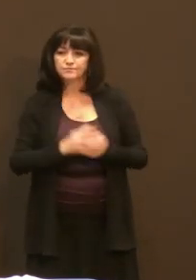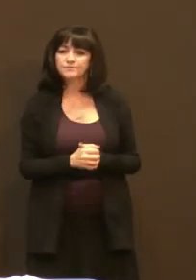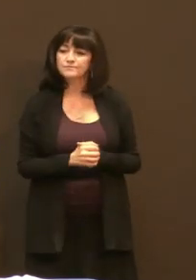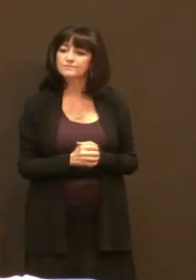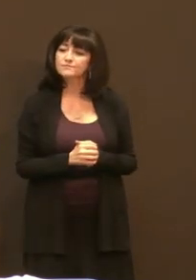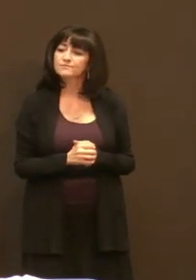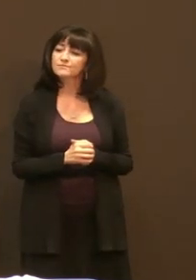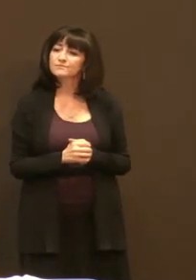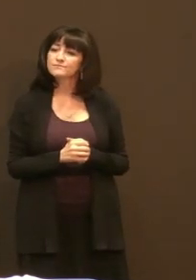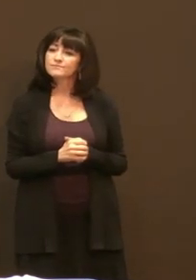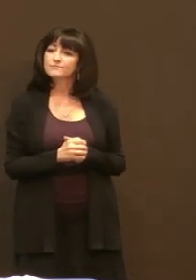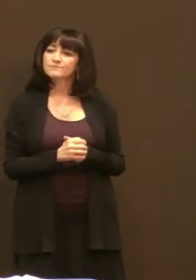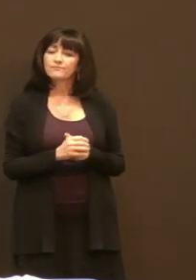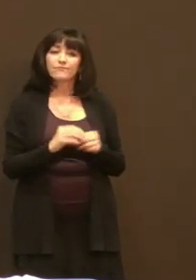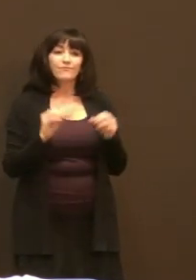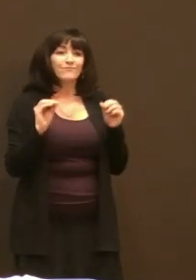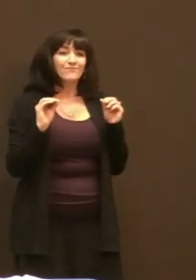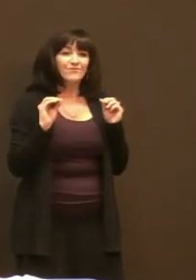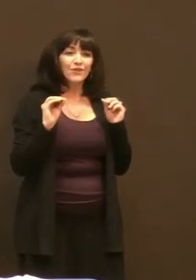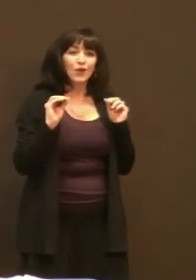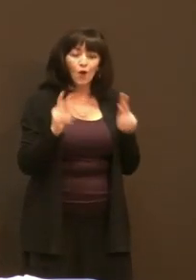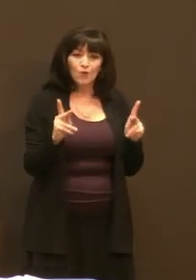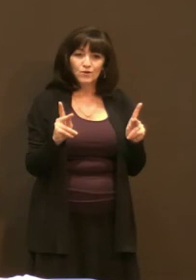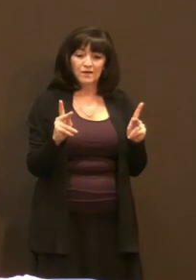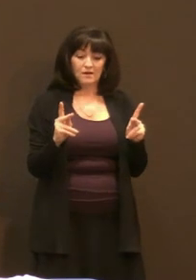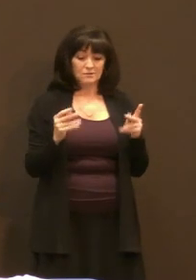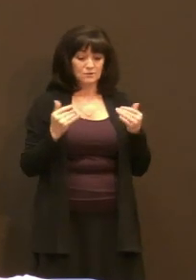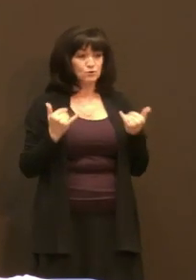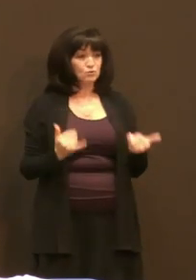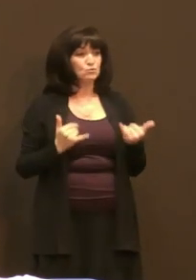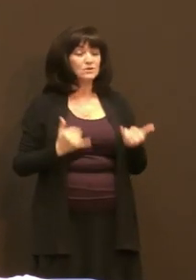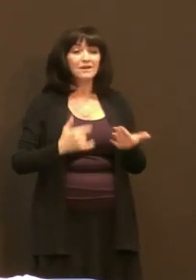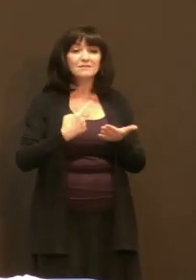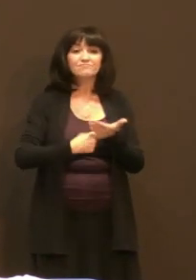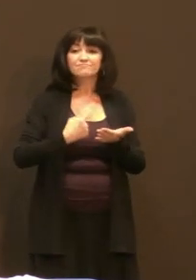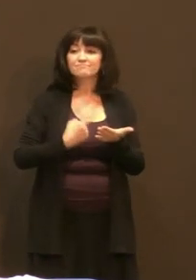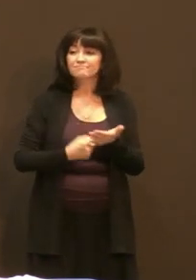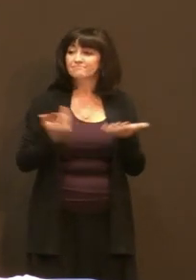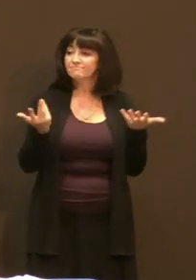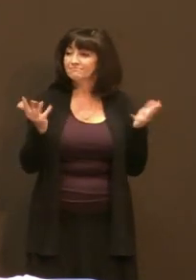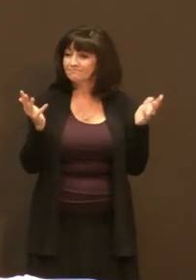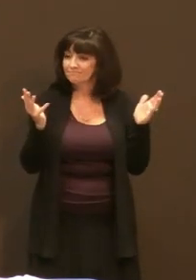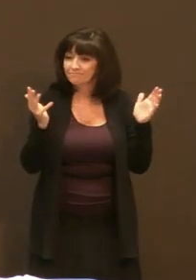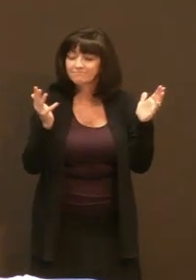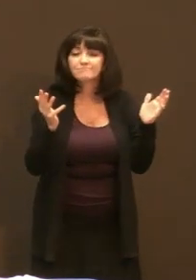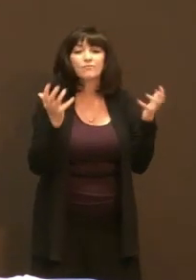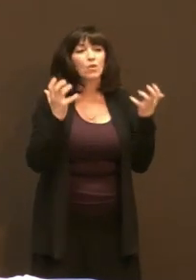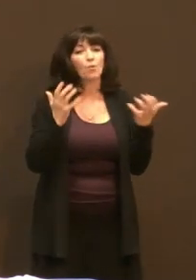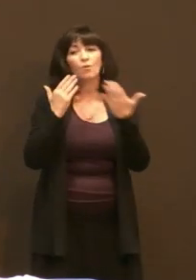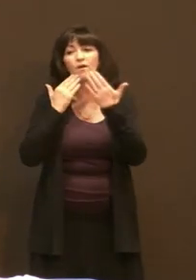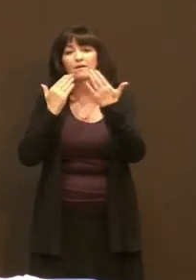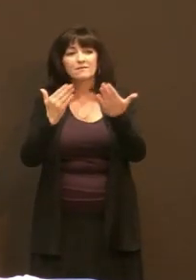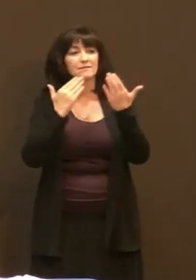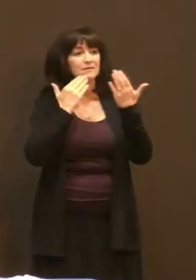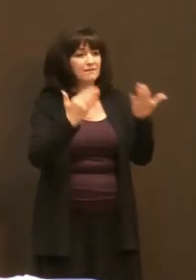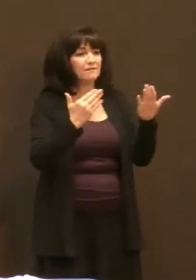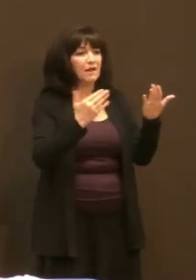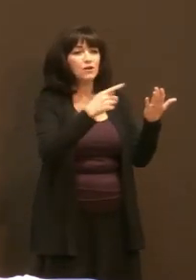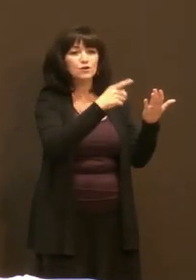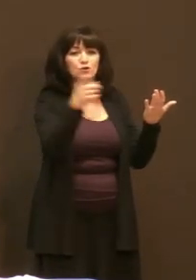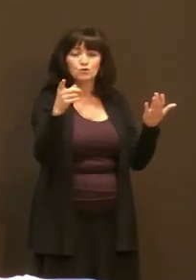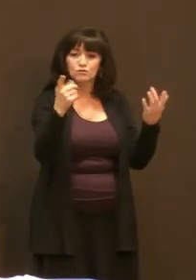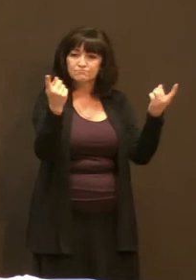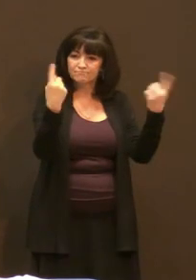All right, well, I guess that's it for today. Again, I want to thank the media for coming and for helping